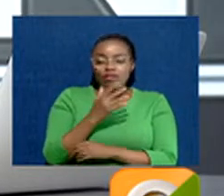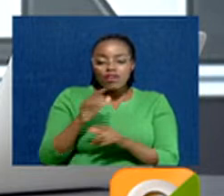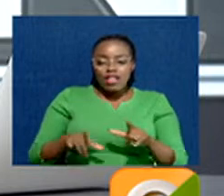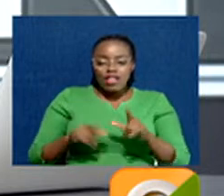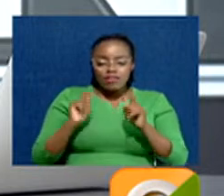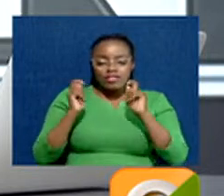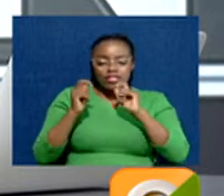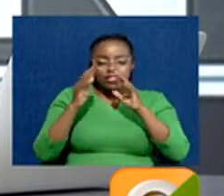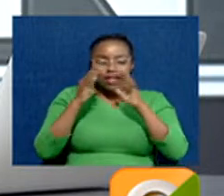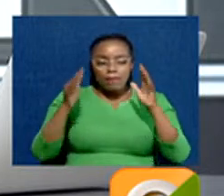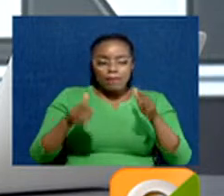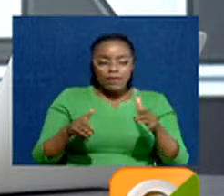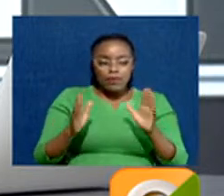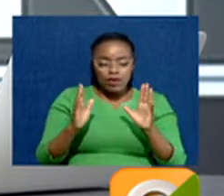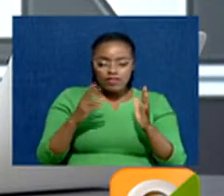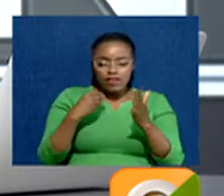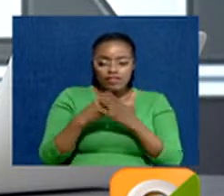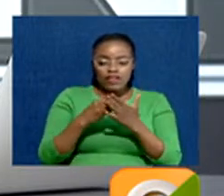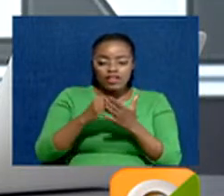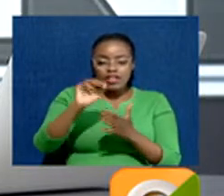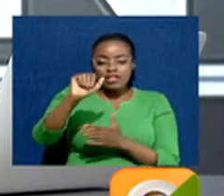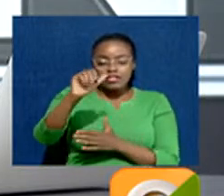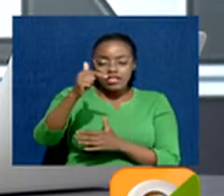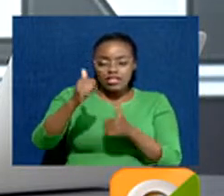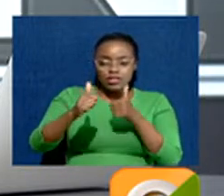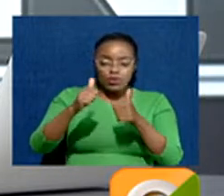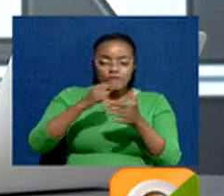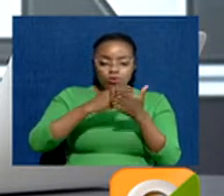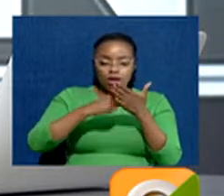lives are about to change in a big way. The Finance Act that was passed in Parliament